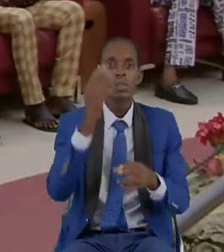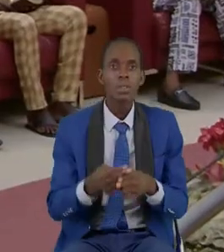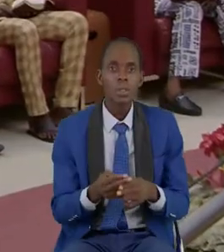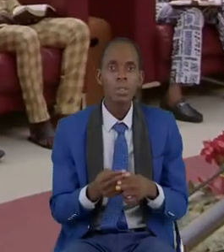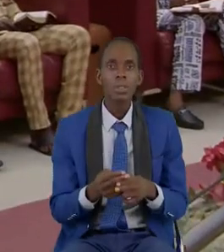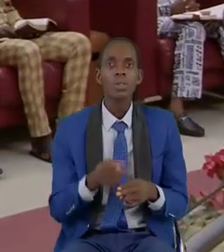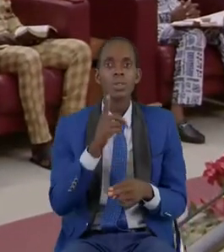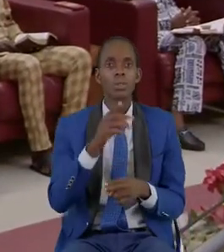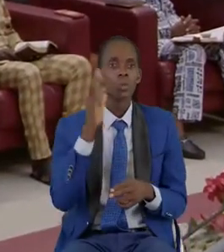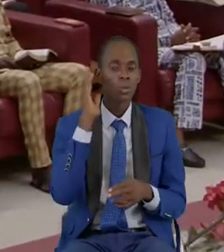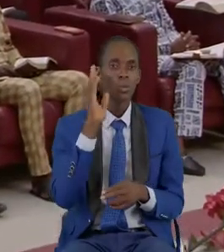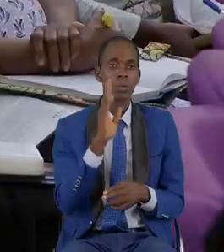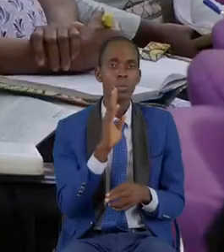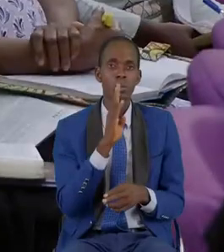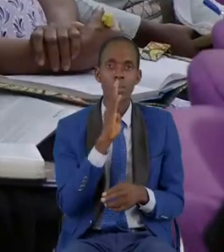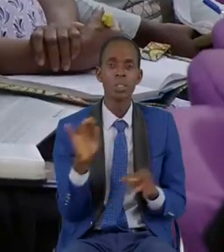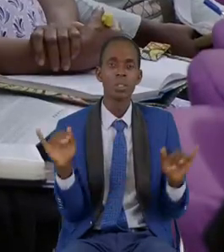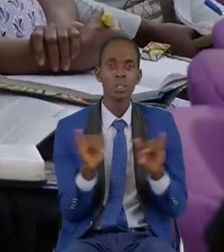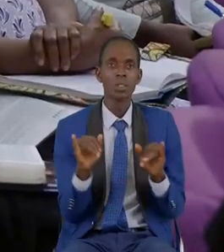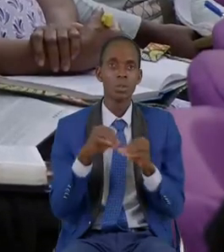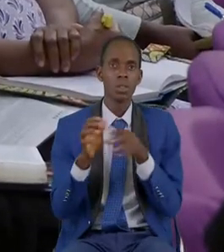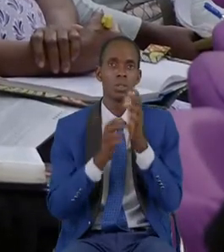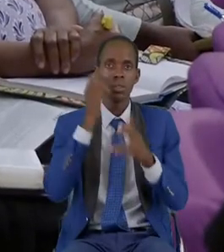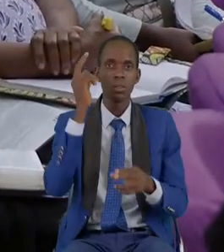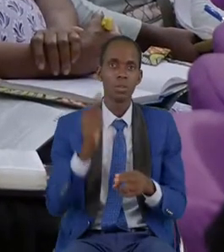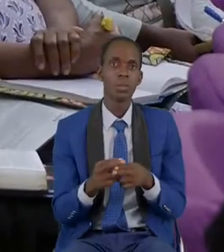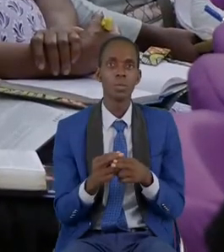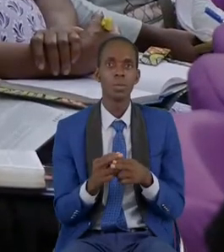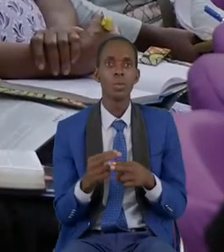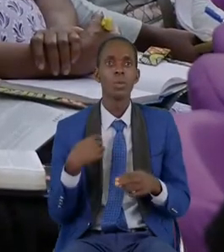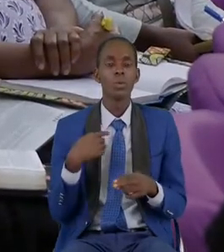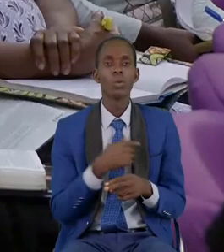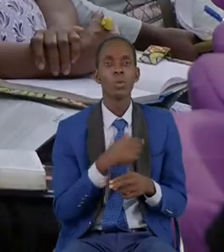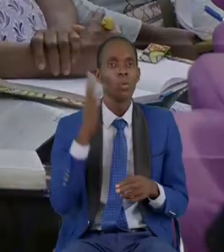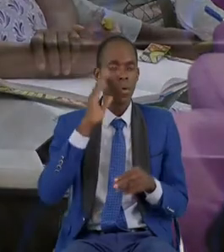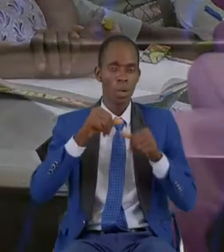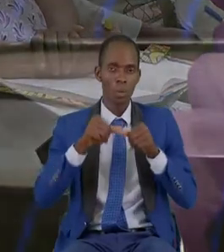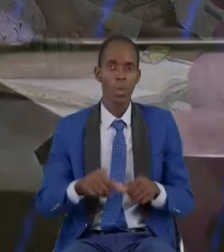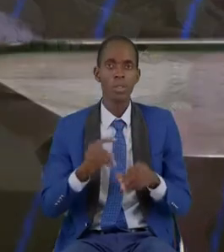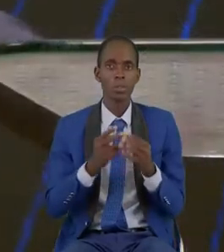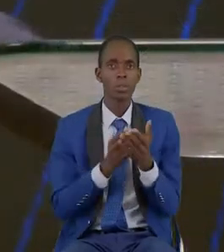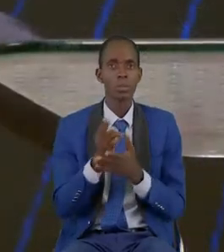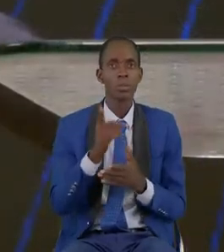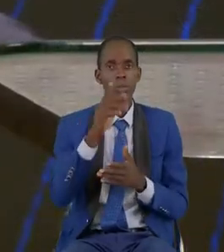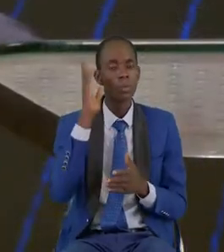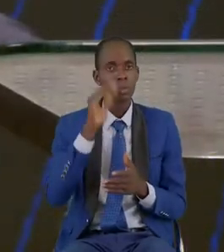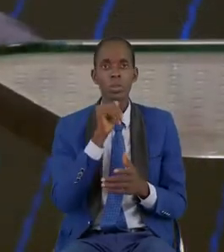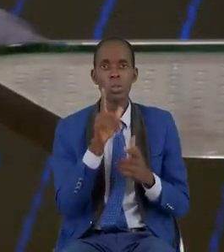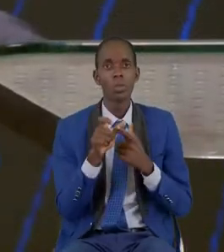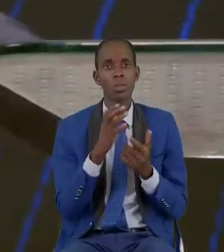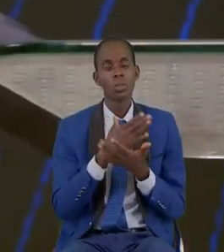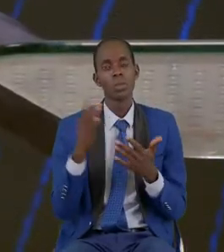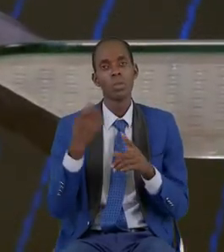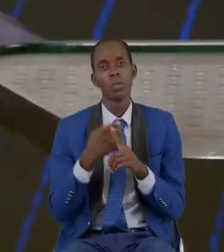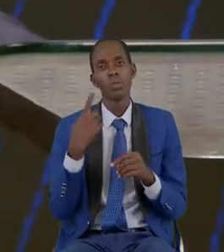in Jesus' name. You will abide in the truth. You will not run away from the truth.